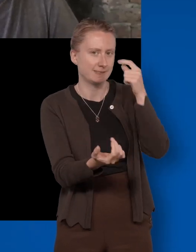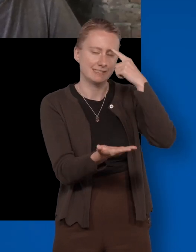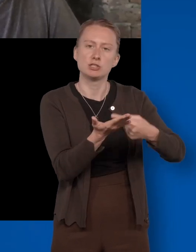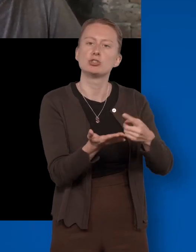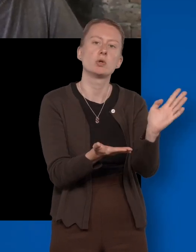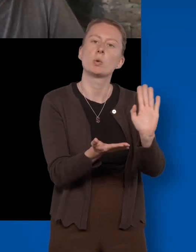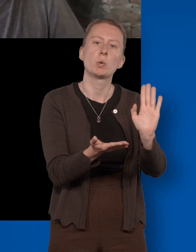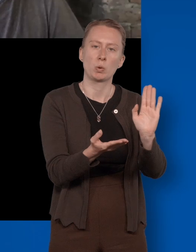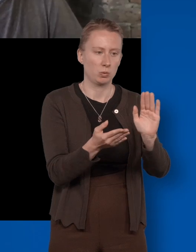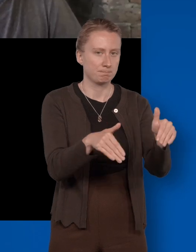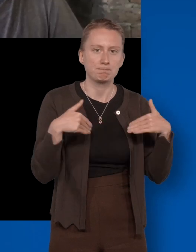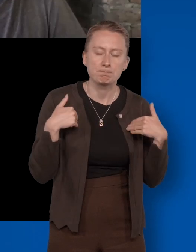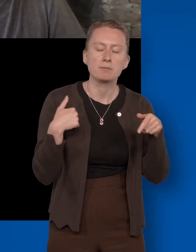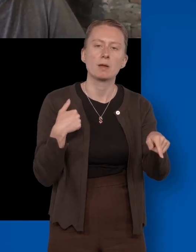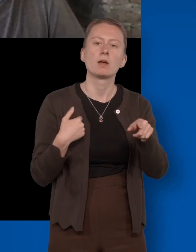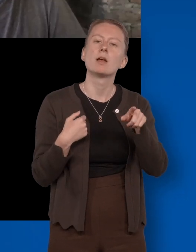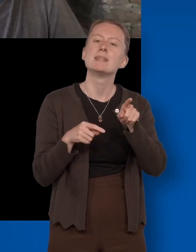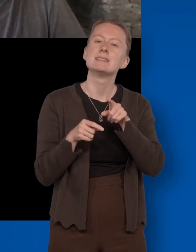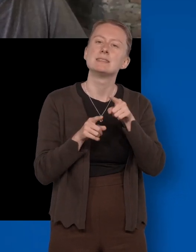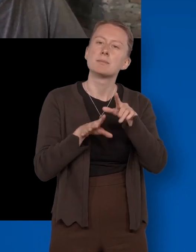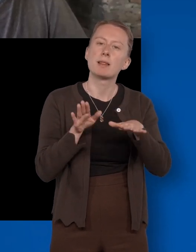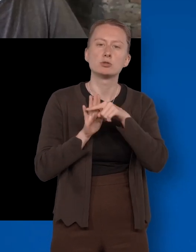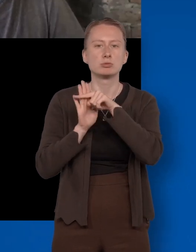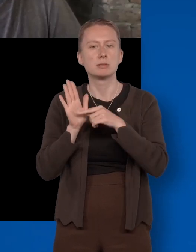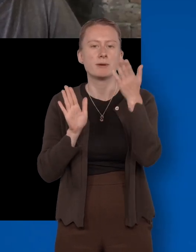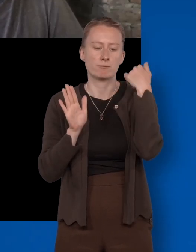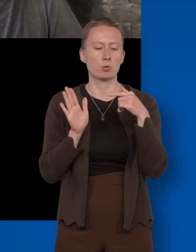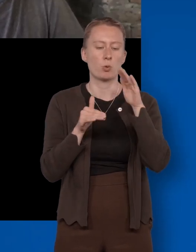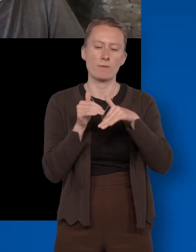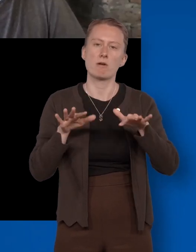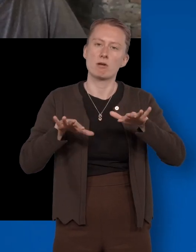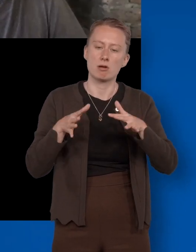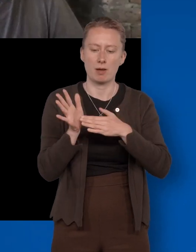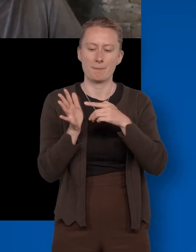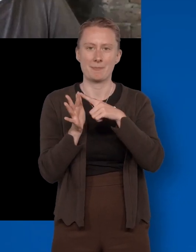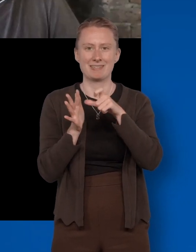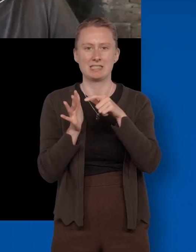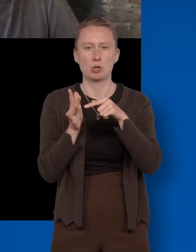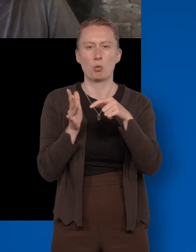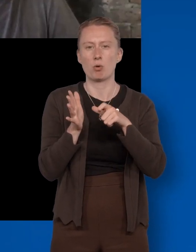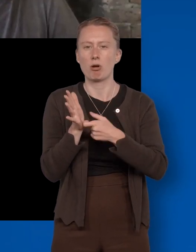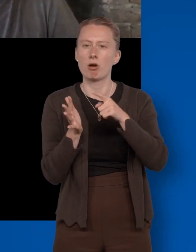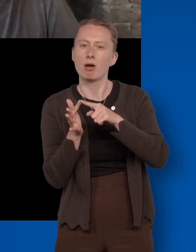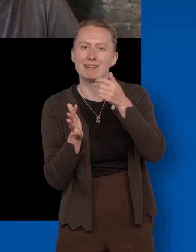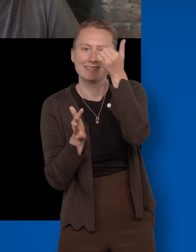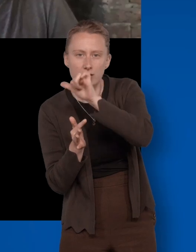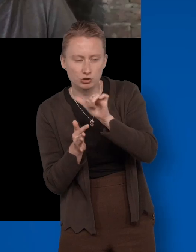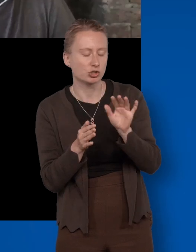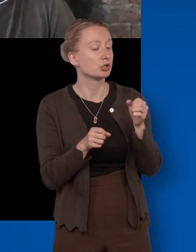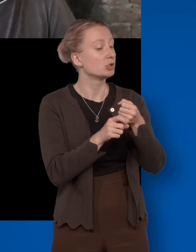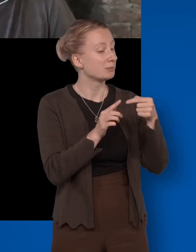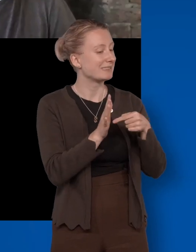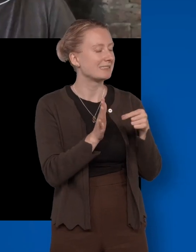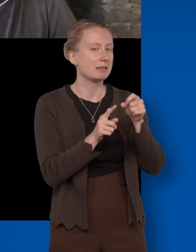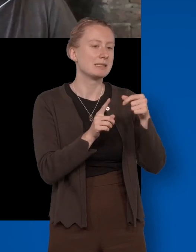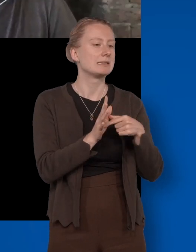This is part of the principle that I discussed briefly in the beginning, which is that of mediocre intelligence. We treat ChatGPT as